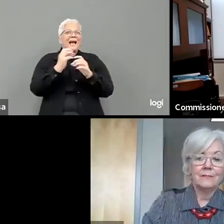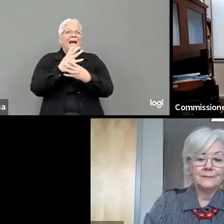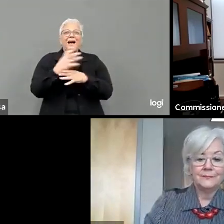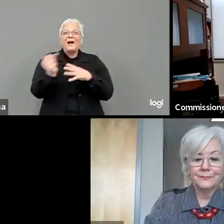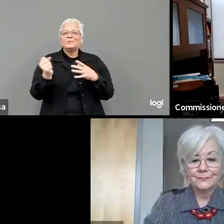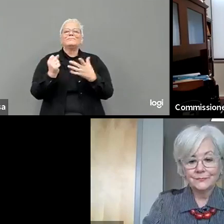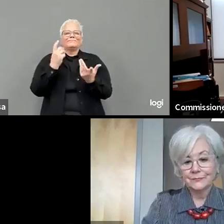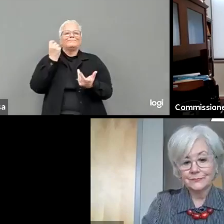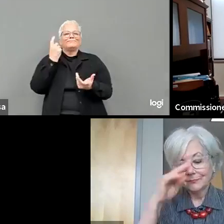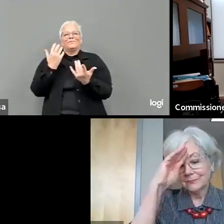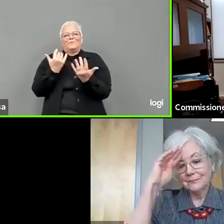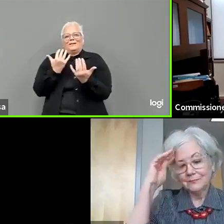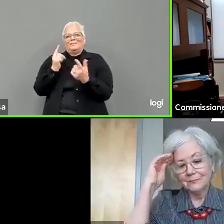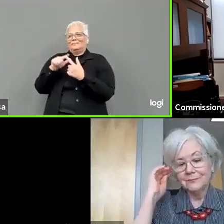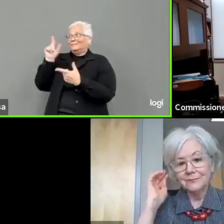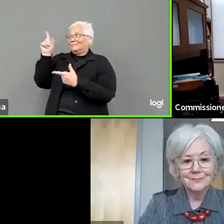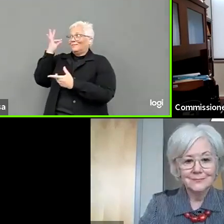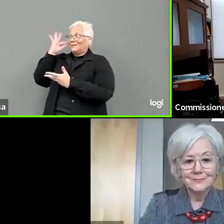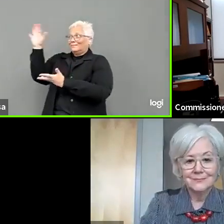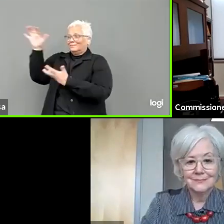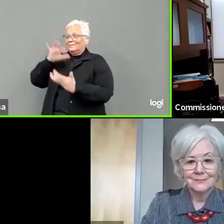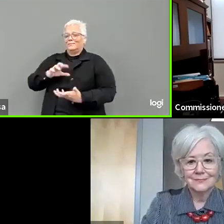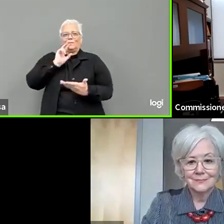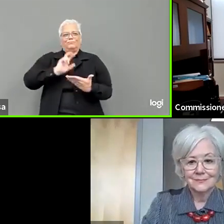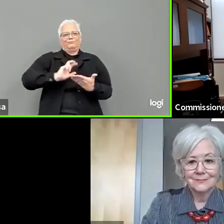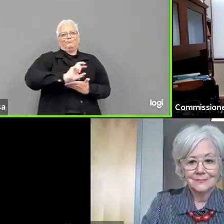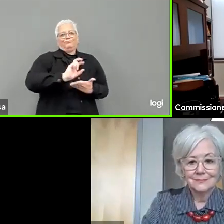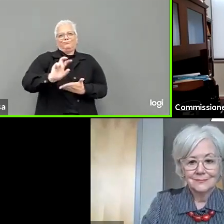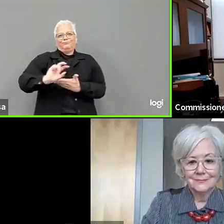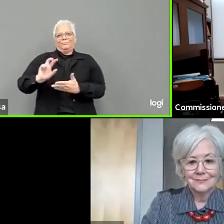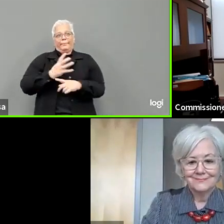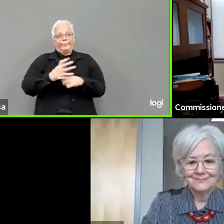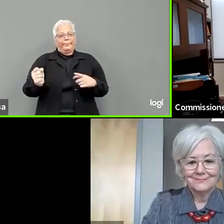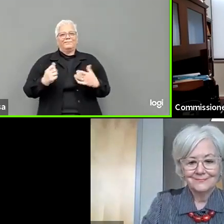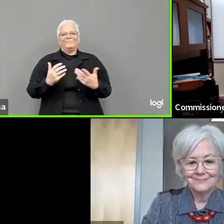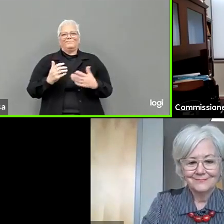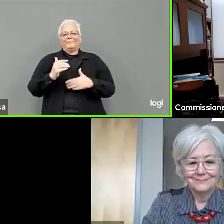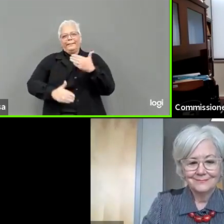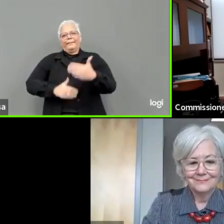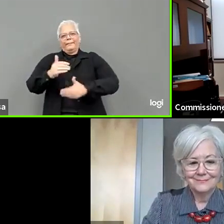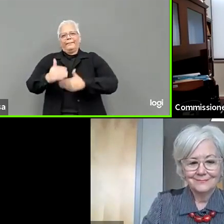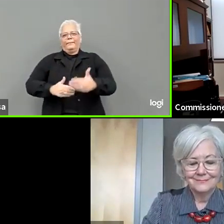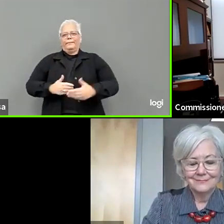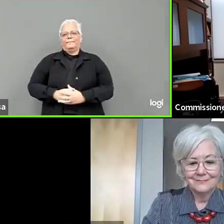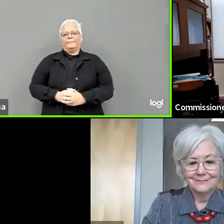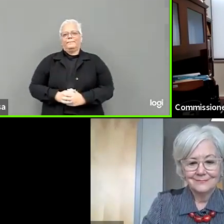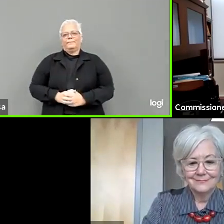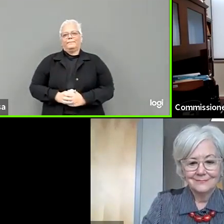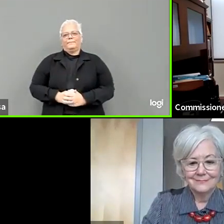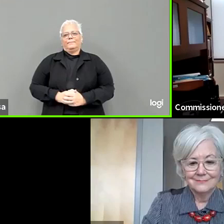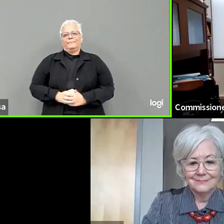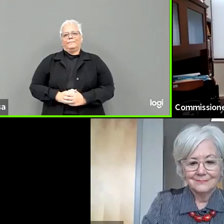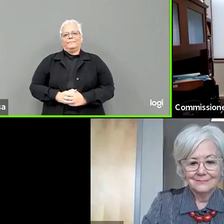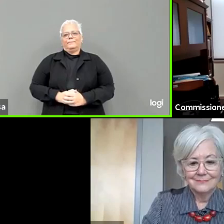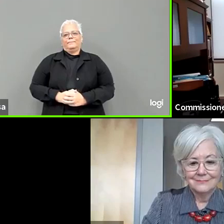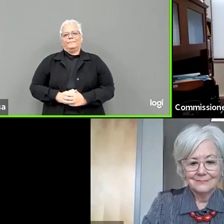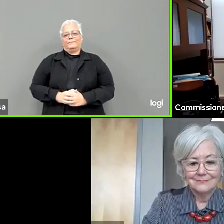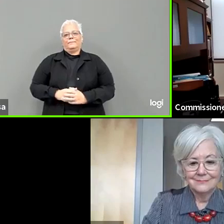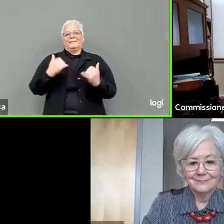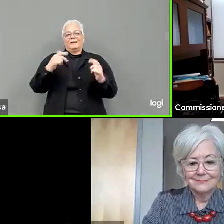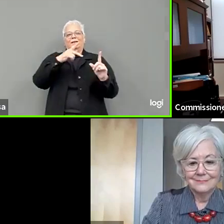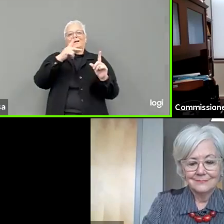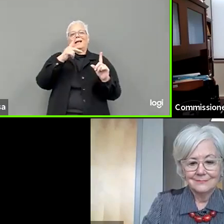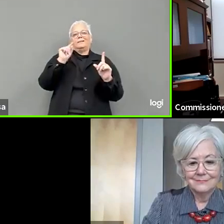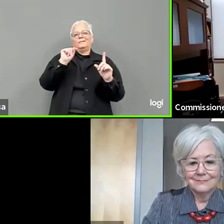County. Question from KWGS for Dr. Dart. Can you talk more about the mega